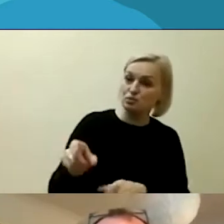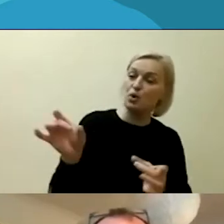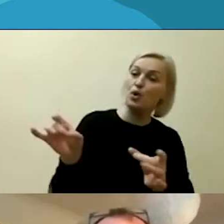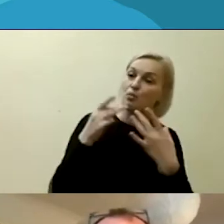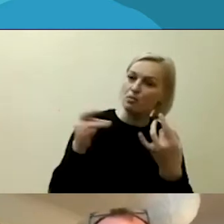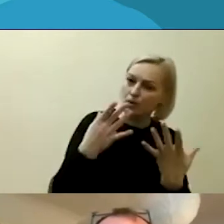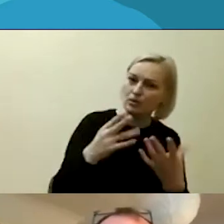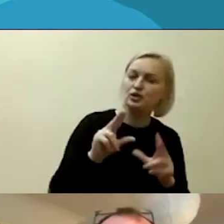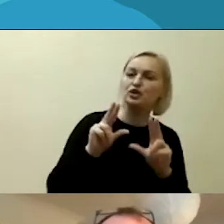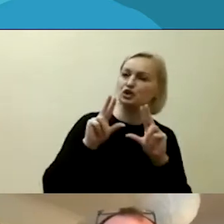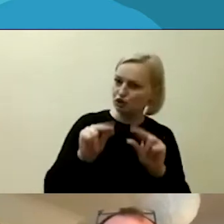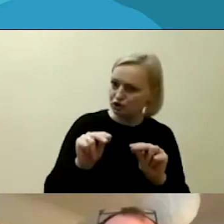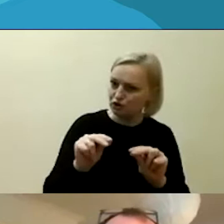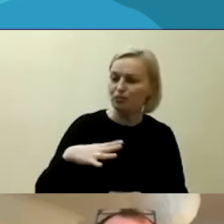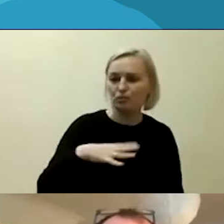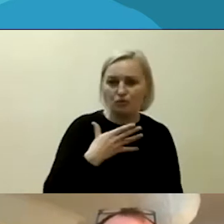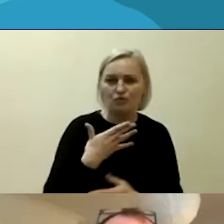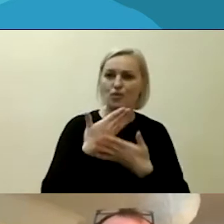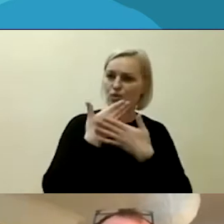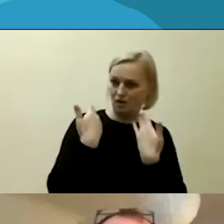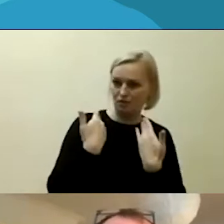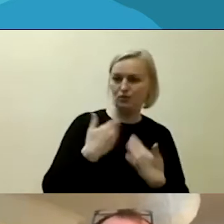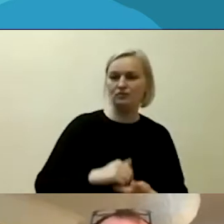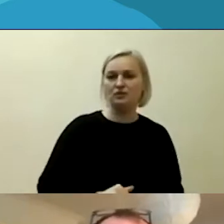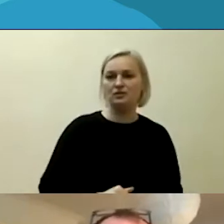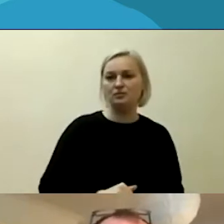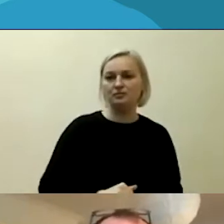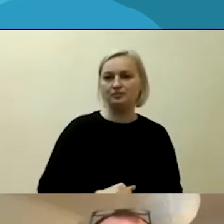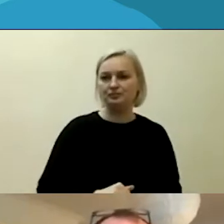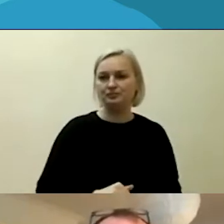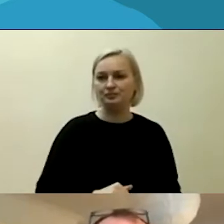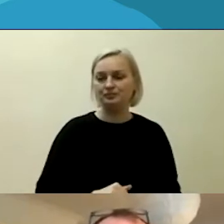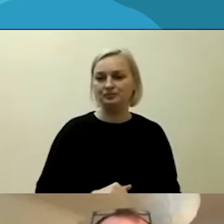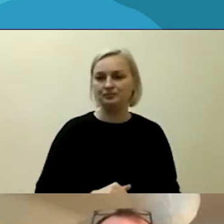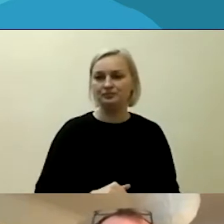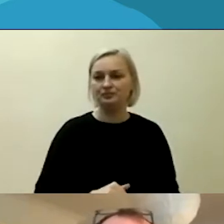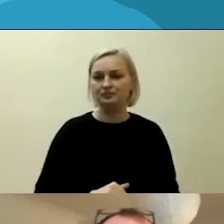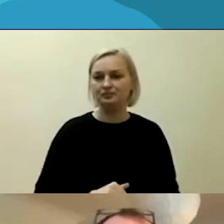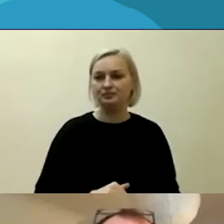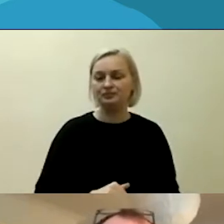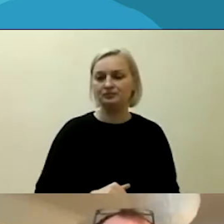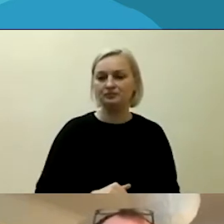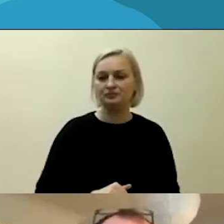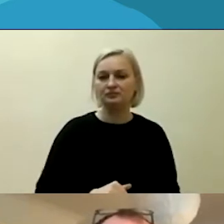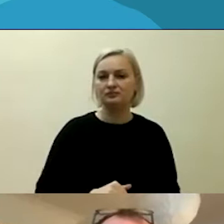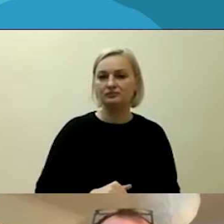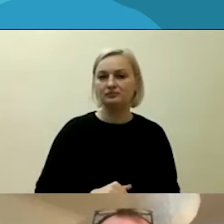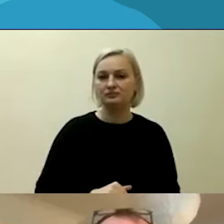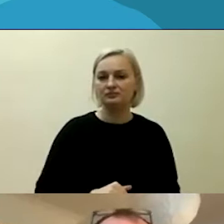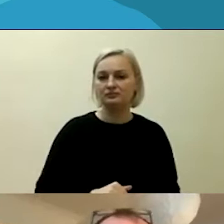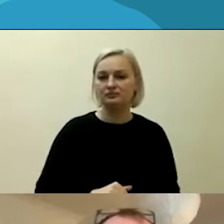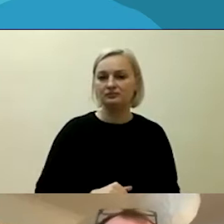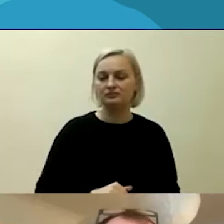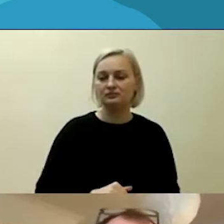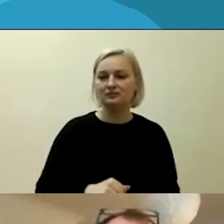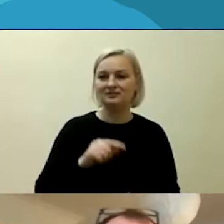publishes findings from the data in peer-reviewed journals. And that allows us to overcome the problem of verification of the data,